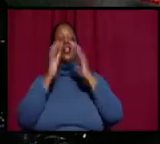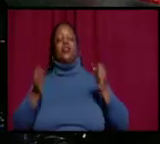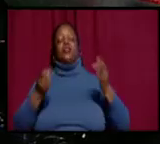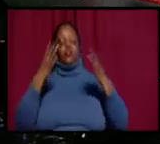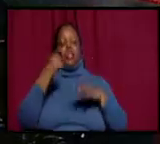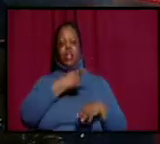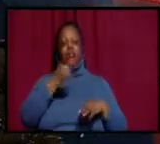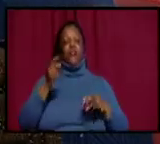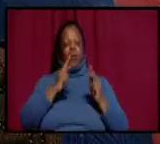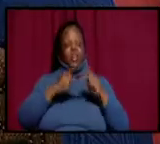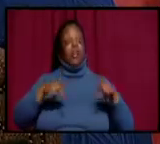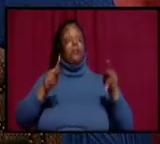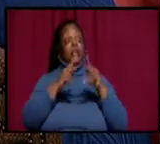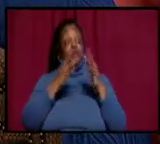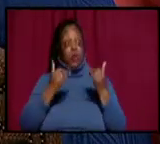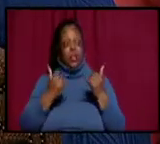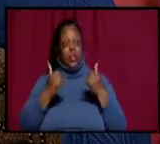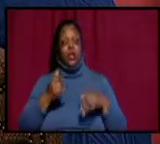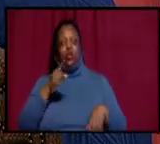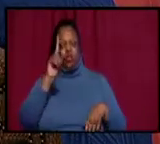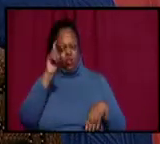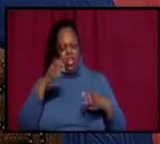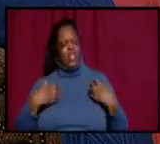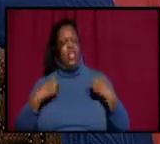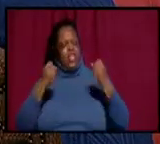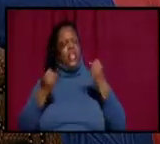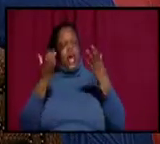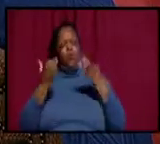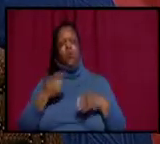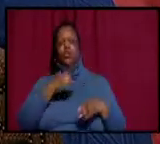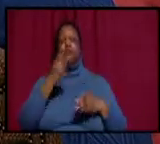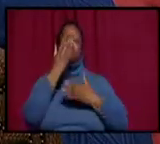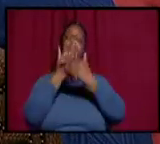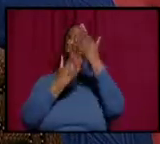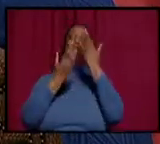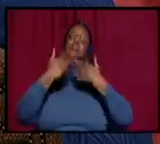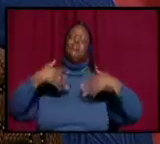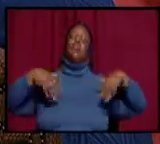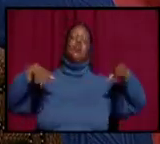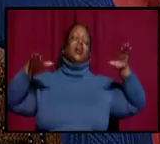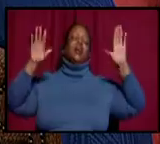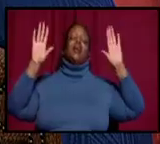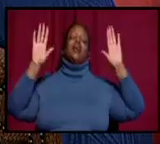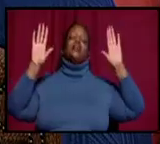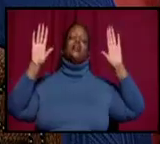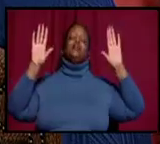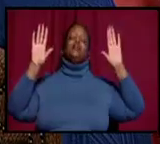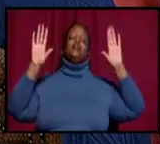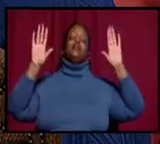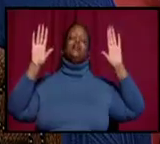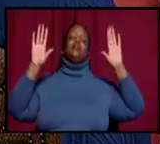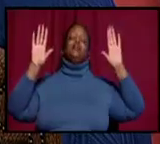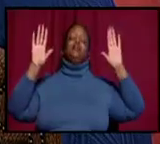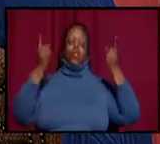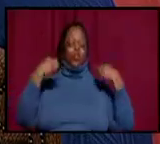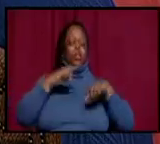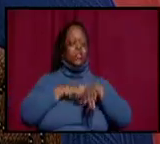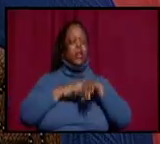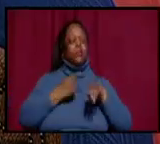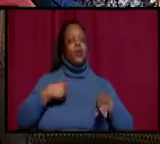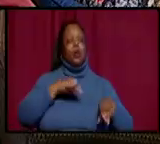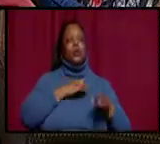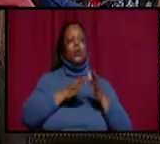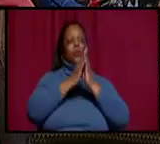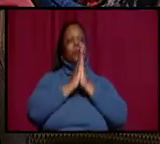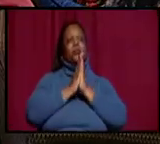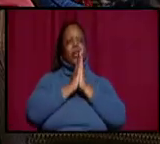If you are in a place right now where you need healing, I just want you to lift your hands. While Sister Tanya was praying for healing, we apply